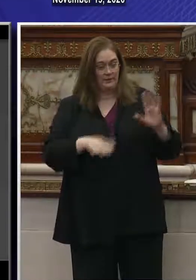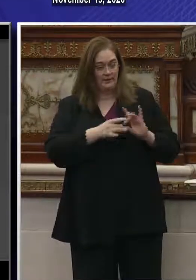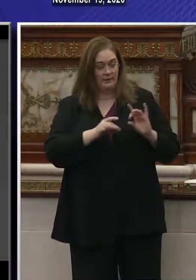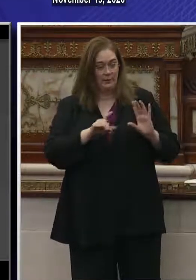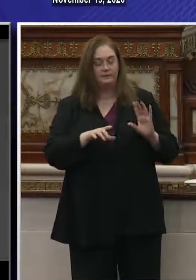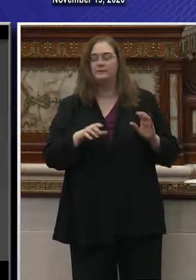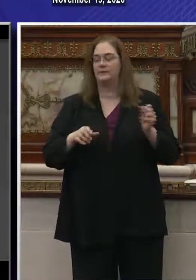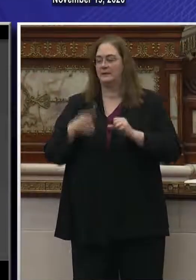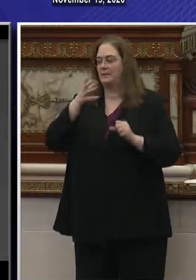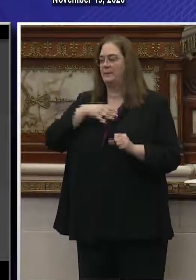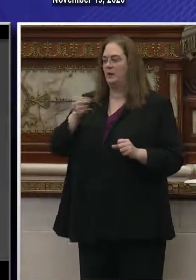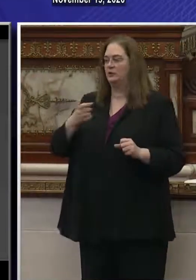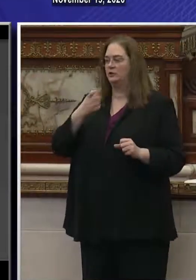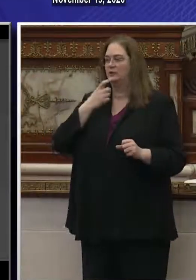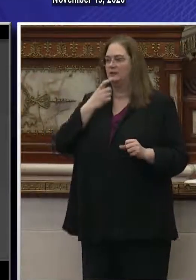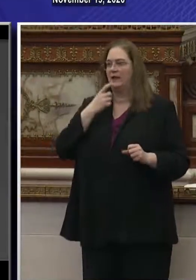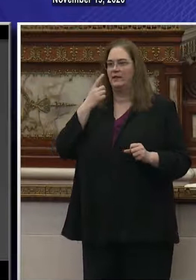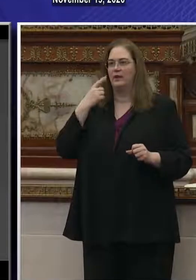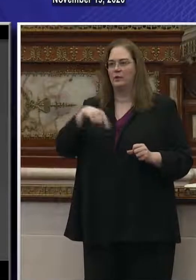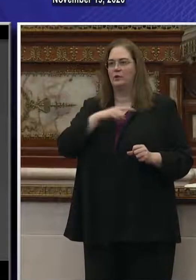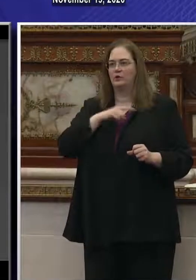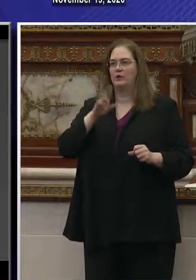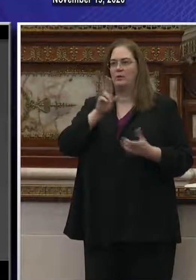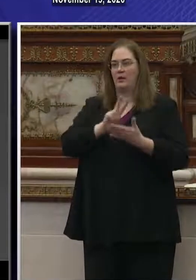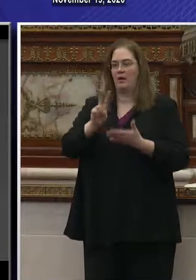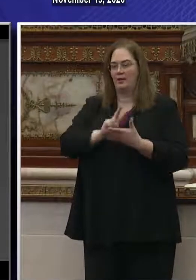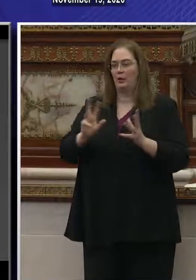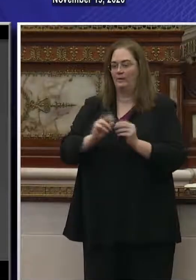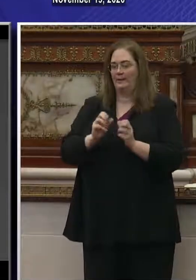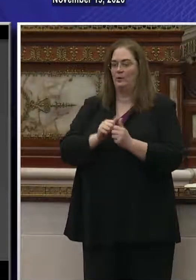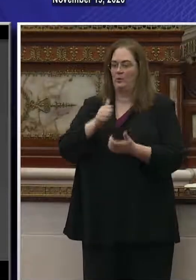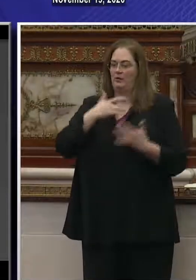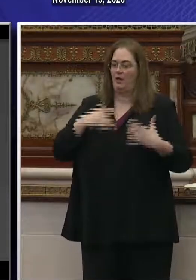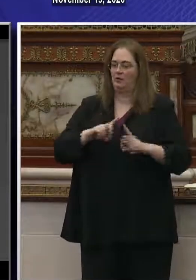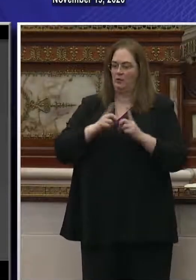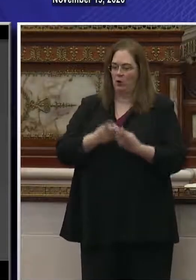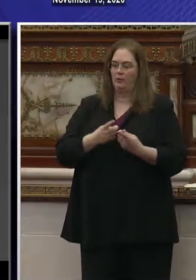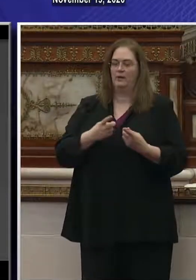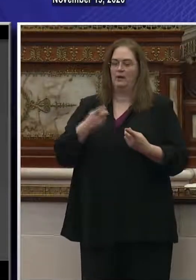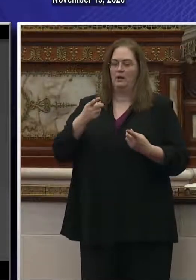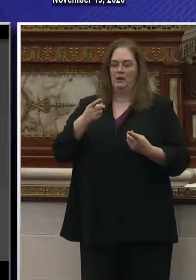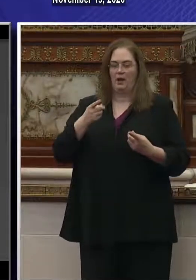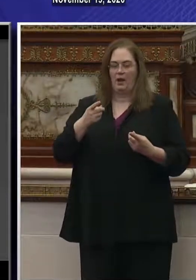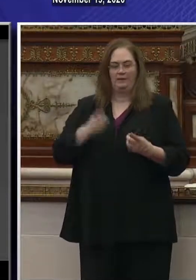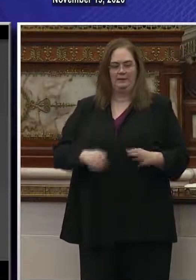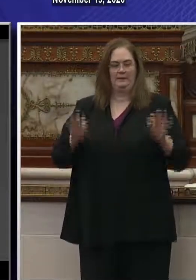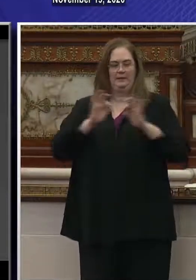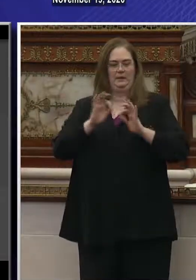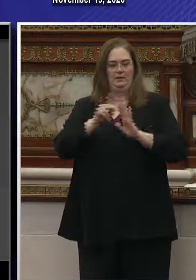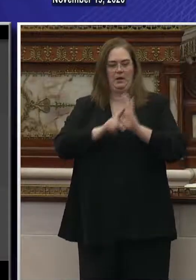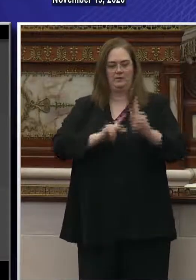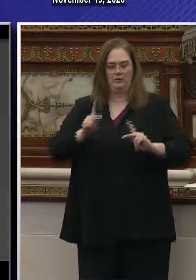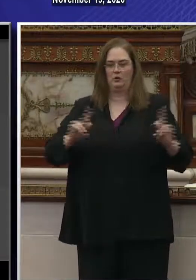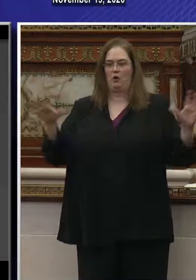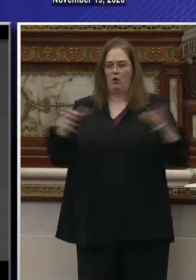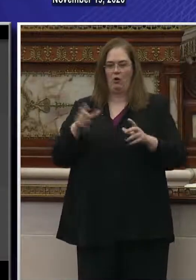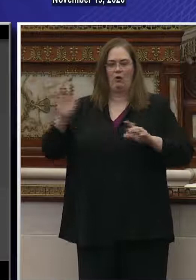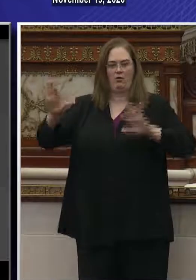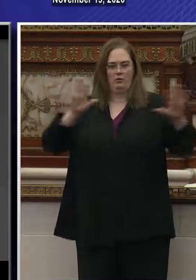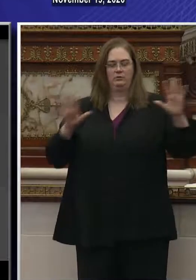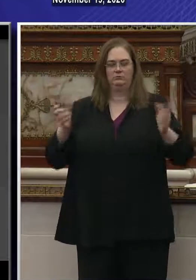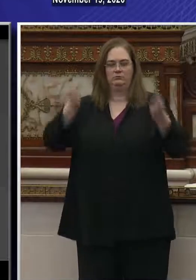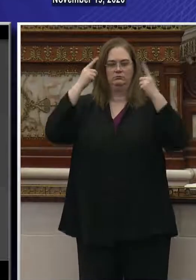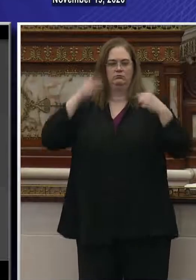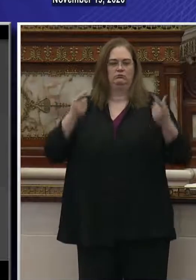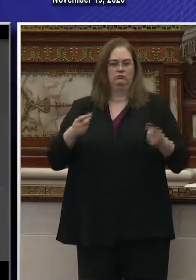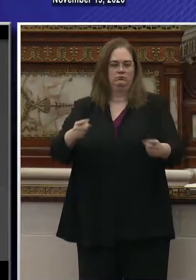testimony? Yes, ma'am. I was just saying I think we should have a bi-weekly meeting with the health department and with all the key players so that all the constituents know what's